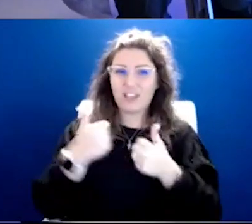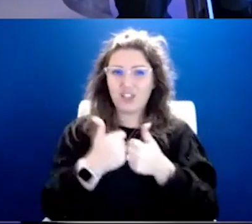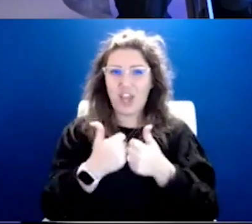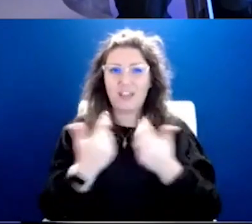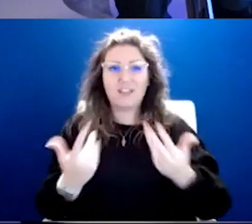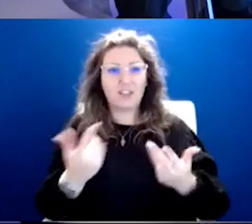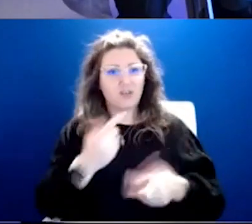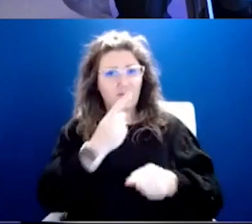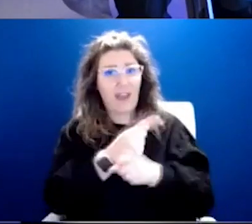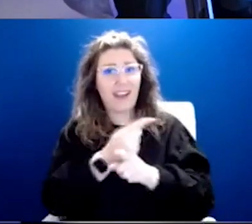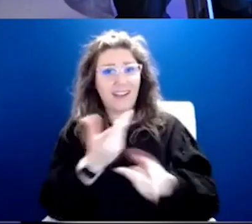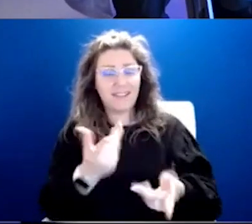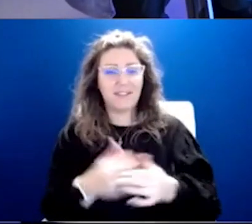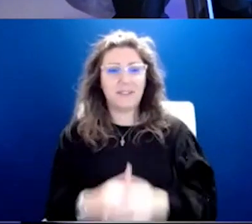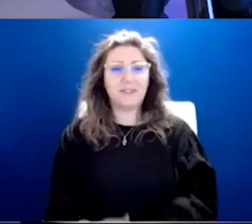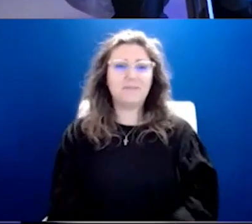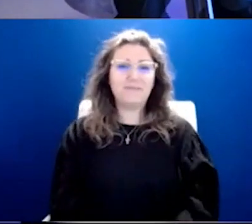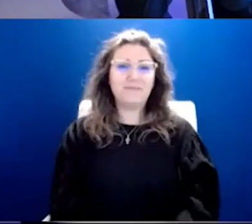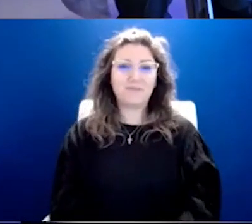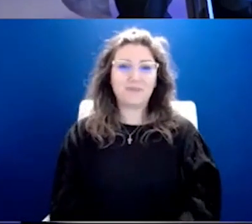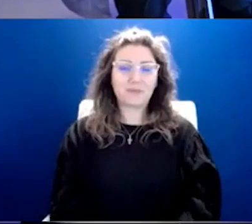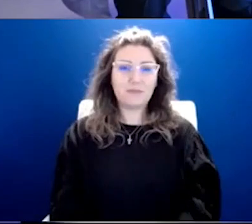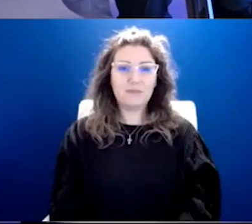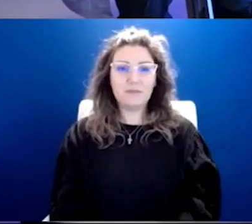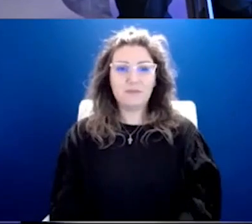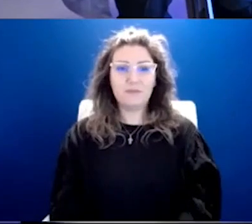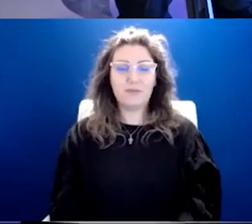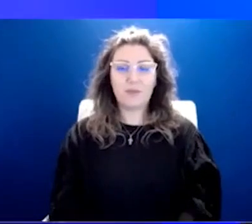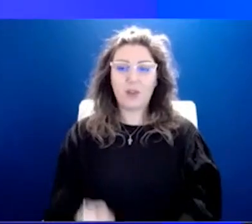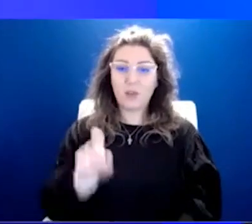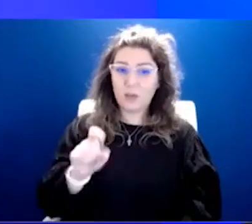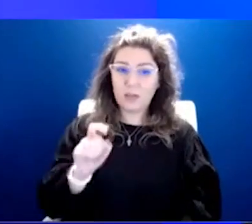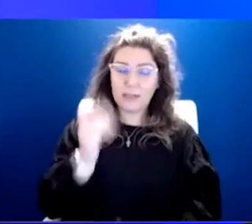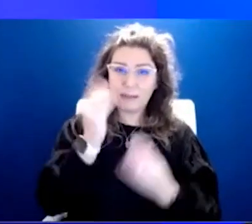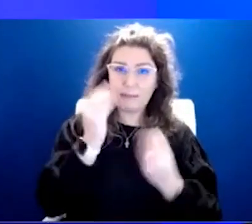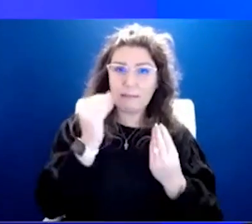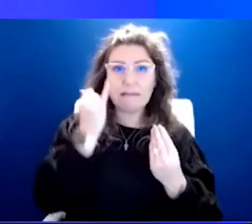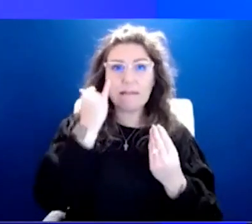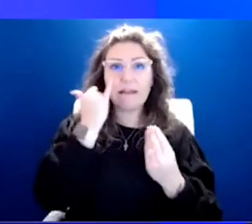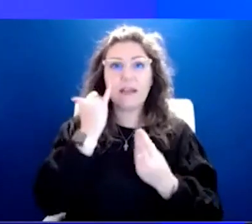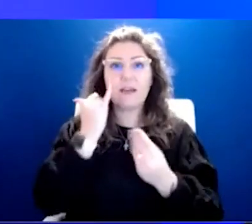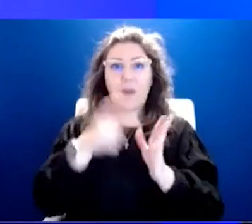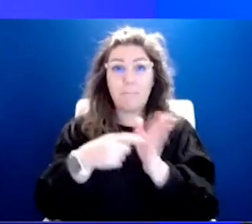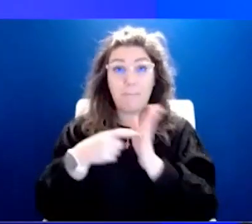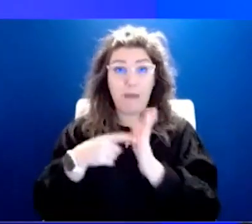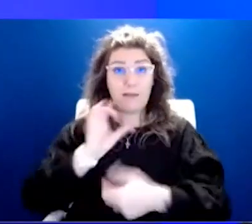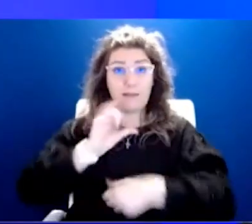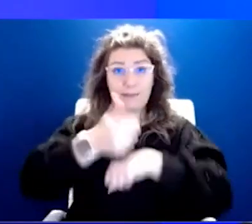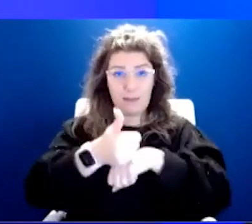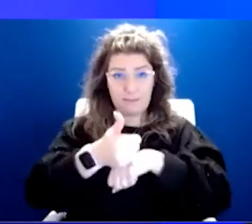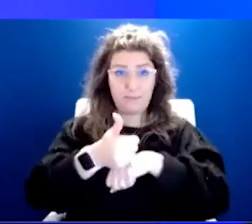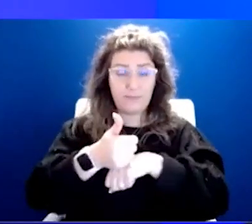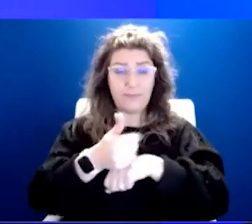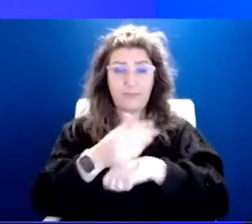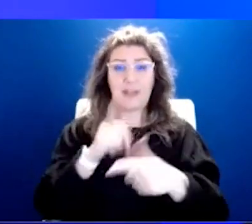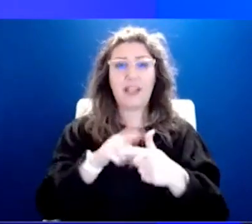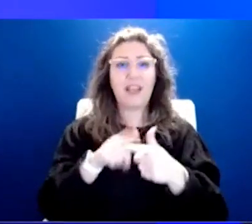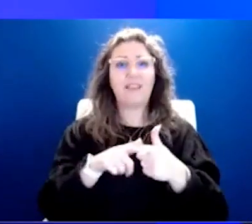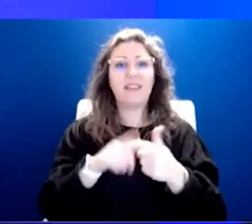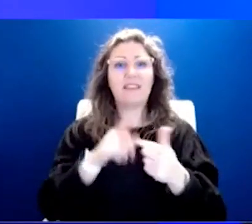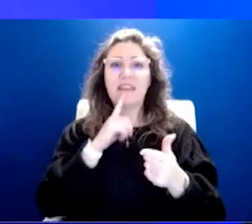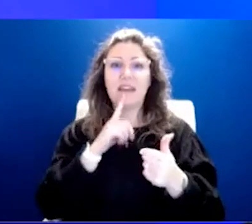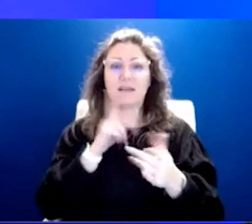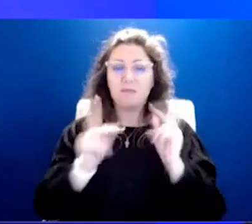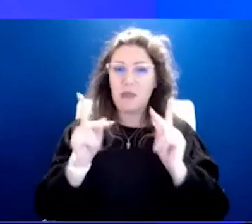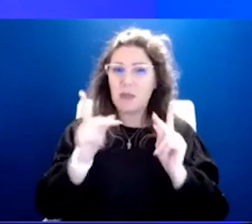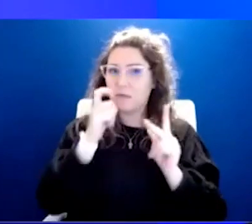mean, you know, you have to think about the fact that if you put a mandate legally in place, and then there are infractions of that, that you